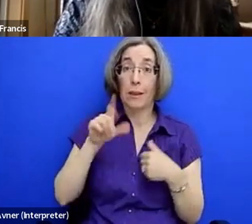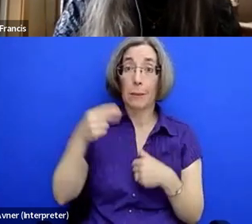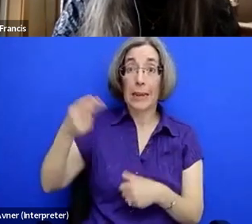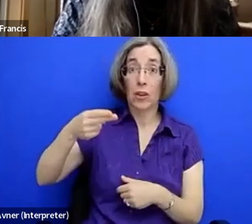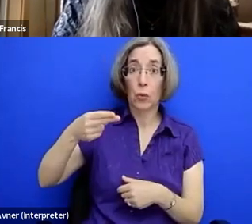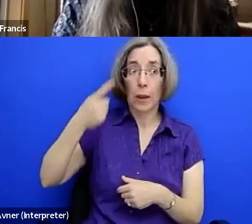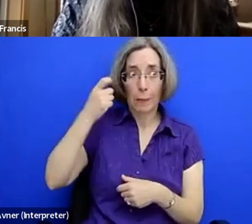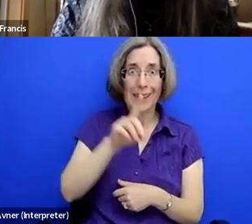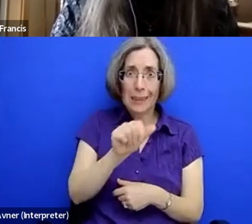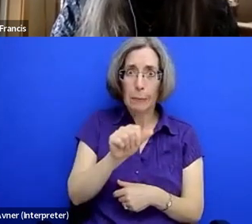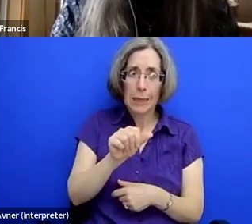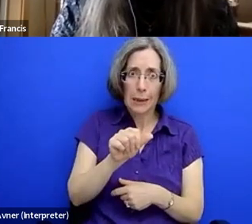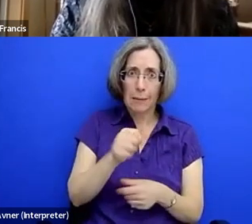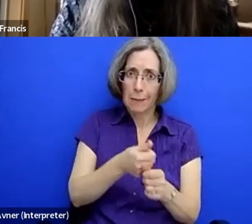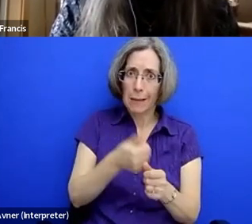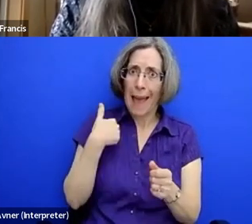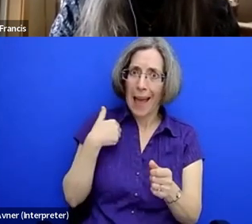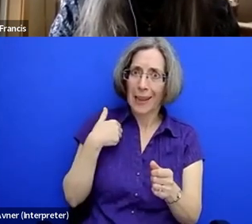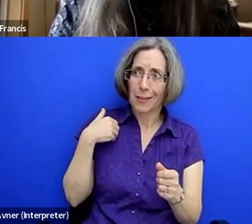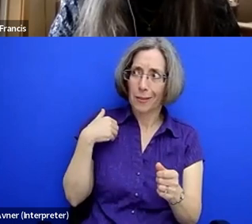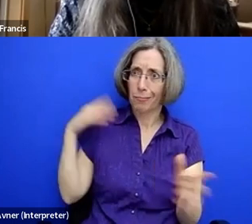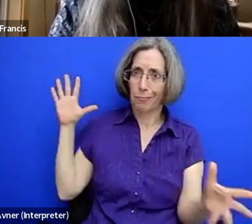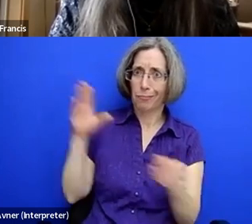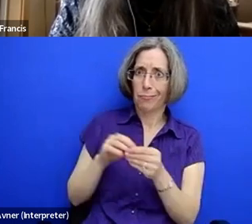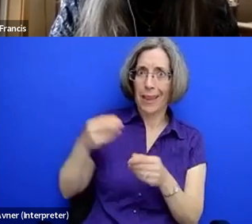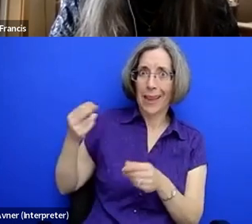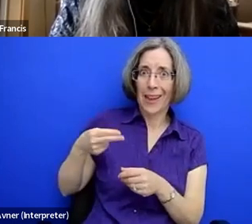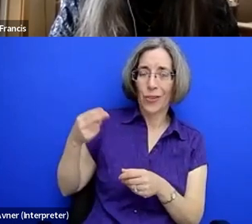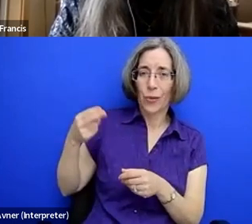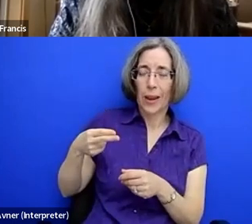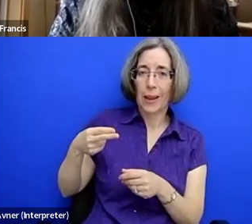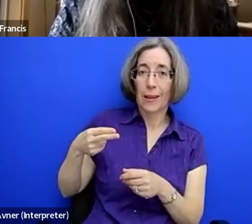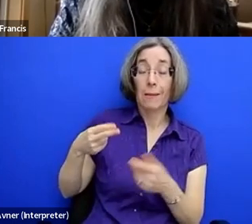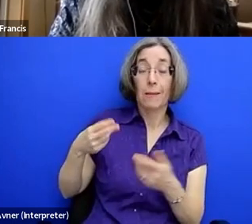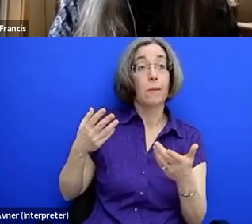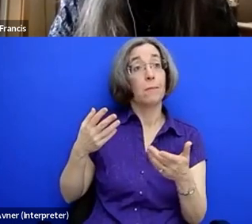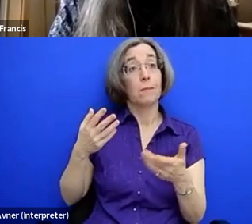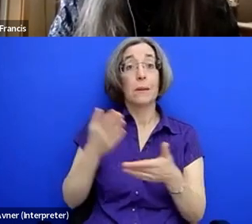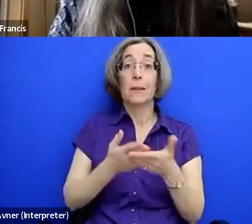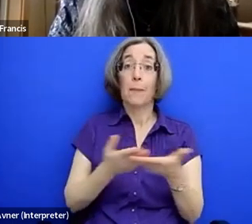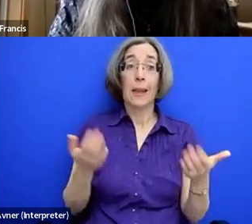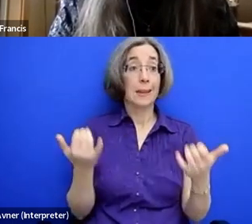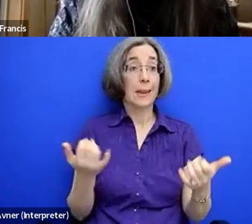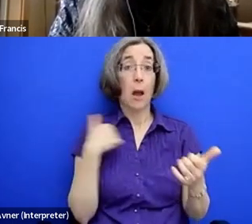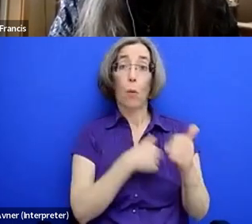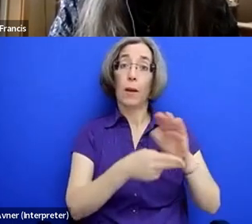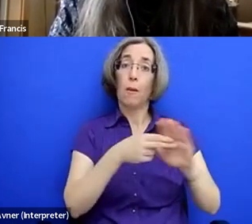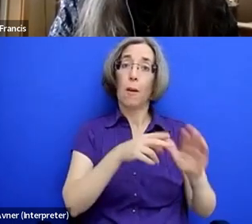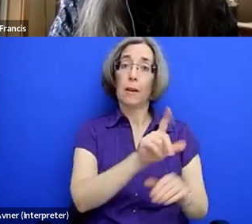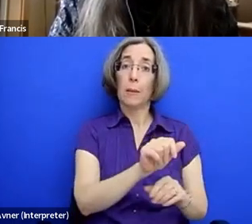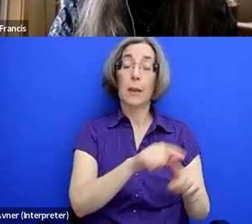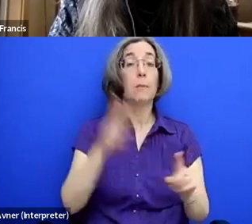that the things that are now considered to be disabilities in earlier